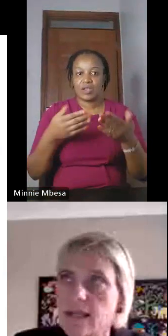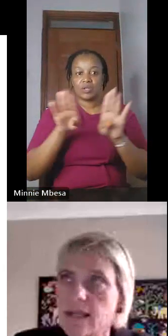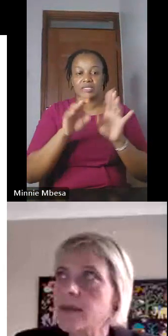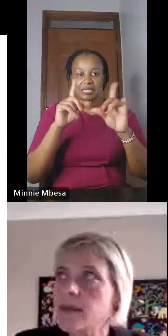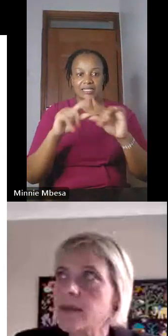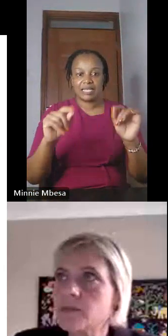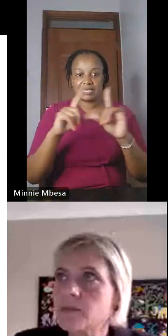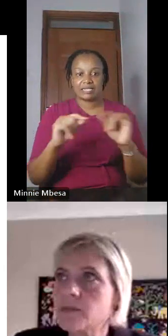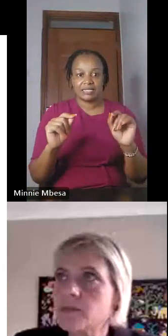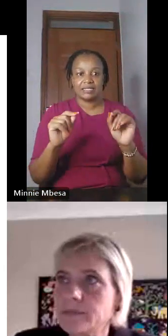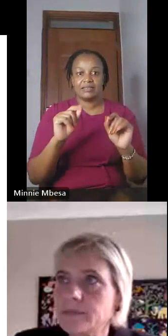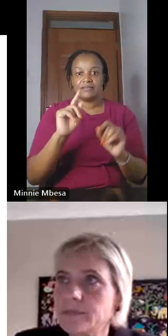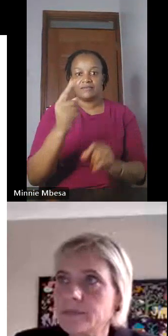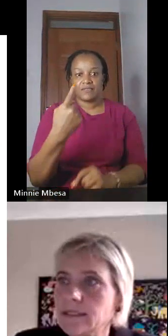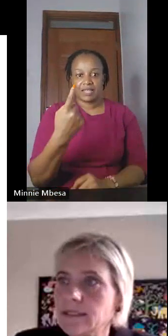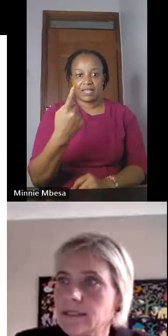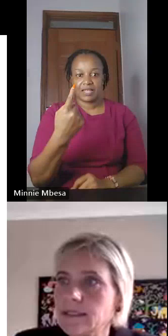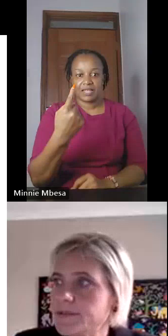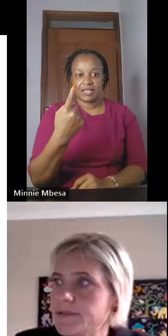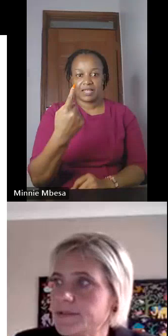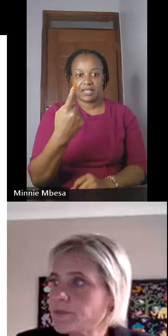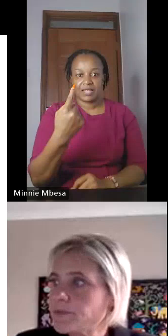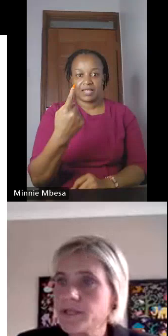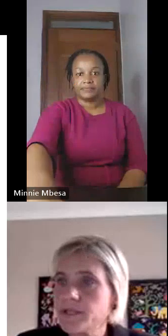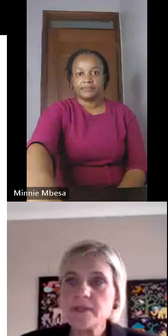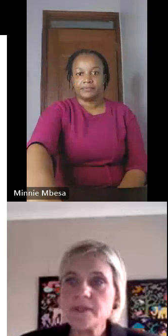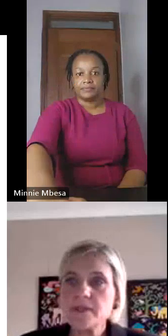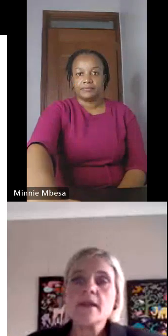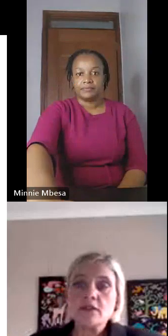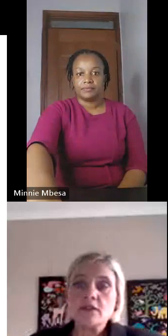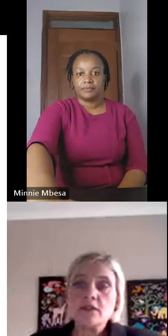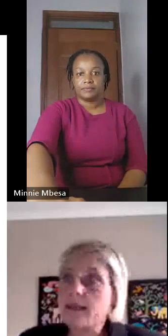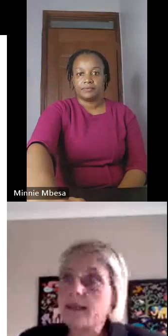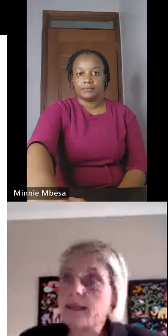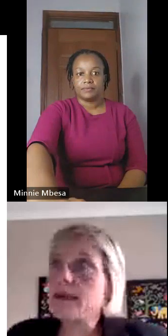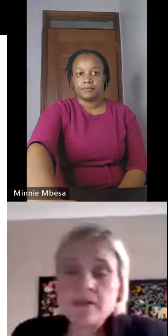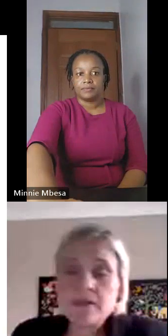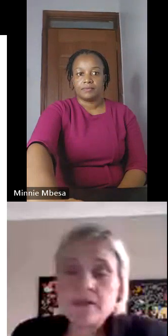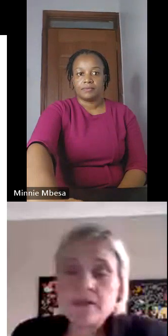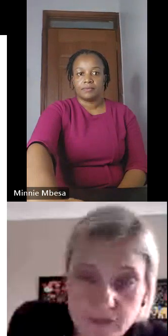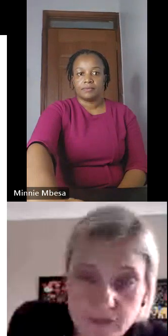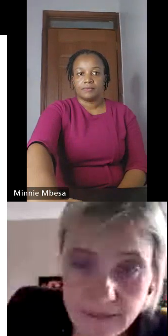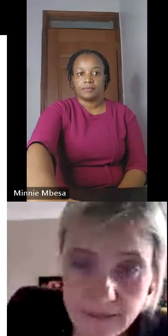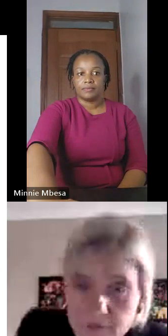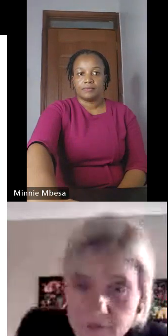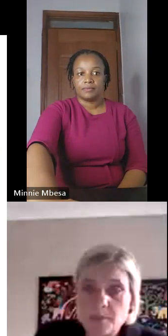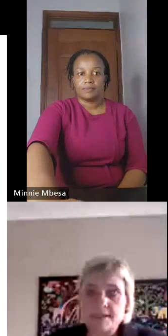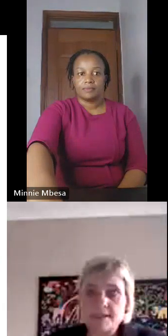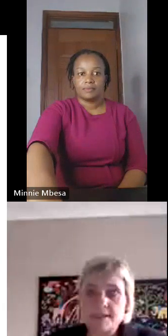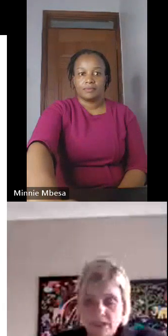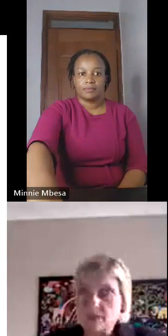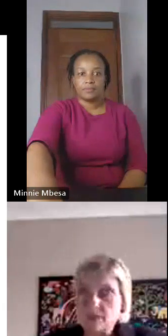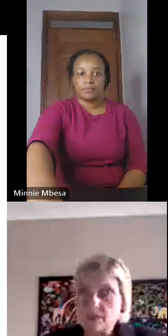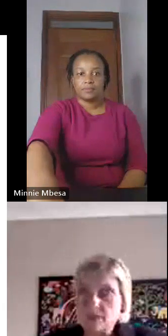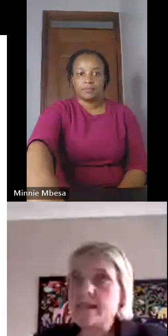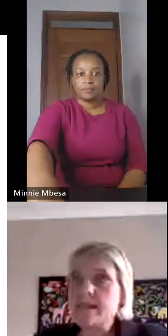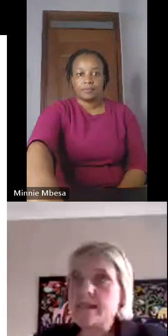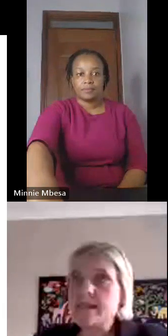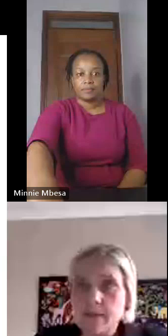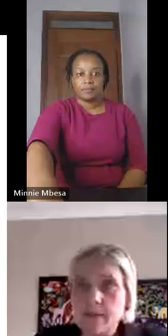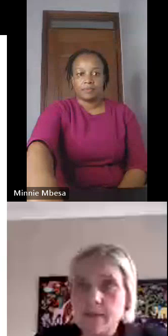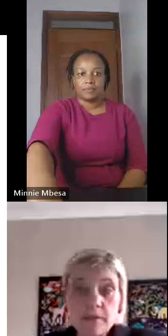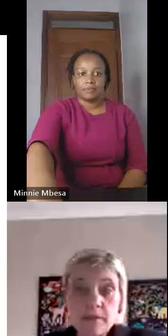and I will read them in a moment. Okay, so I think I'm very close to the end of the presentation. So